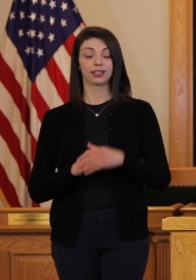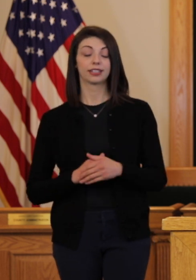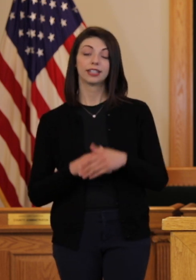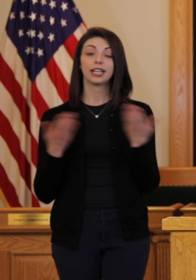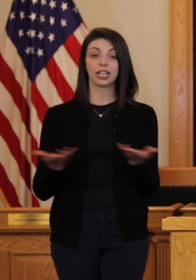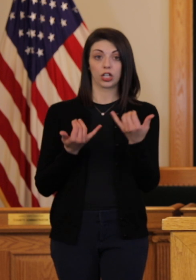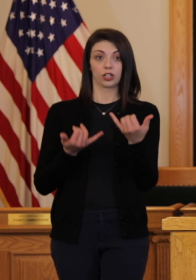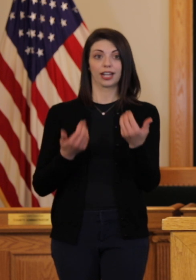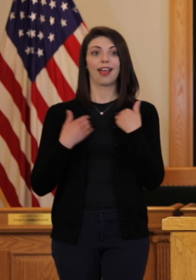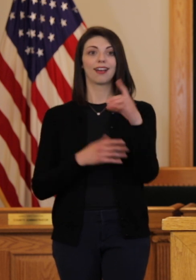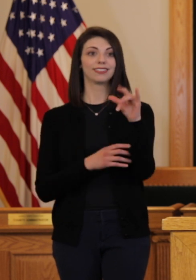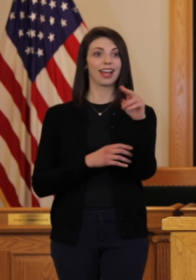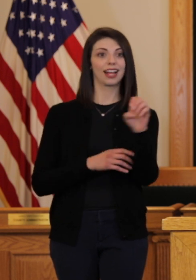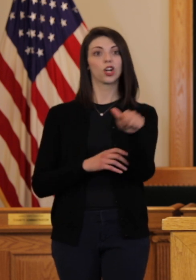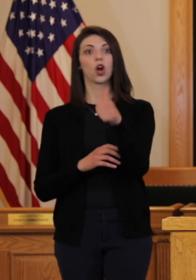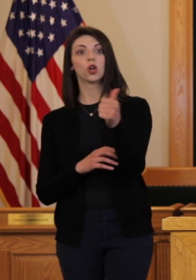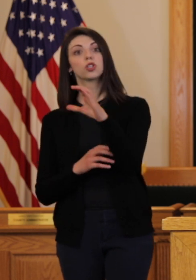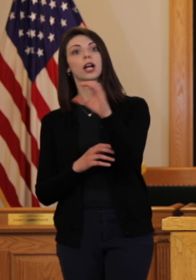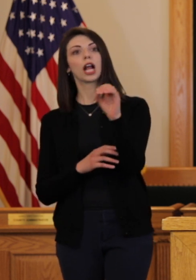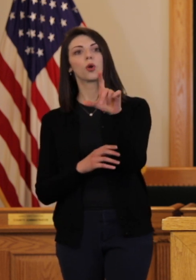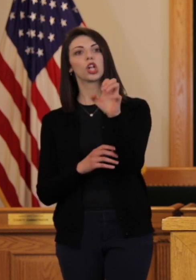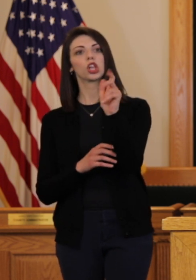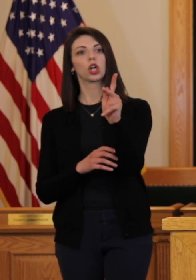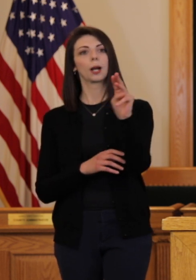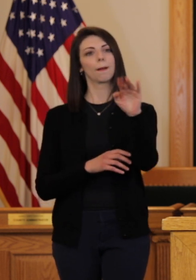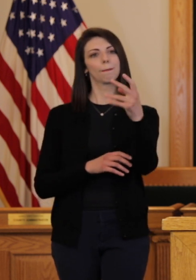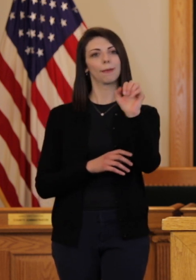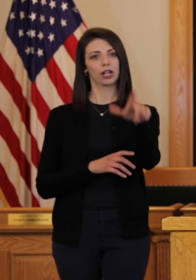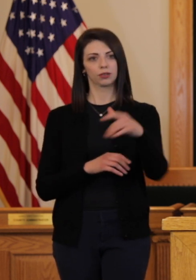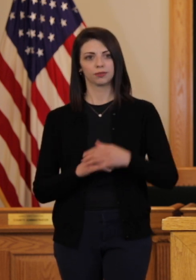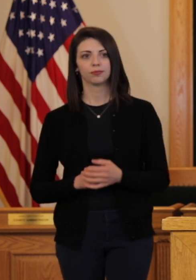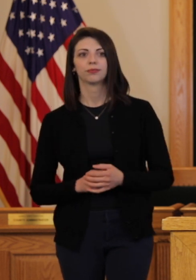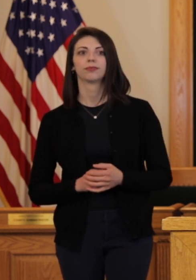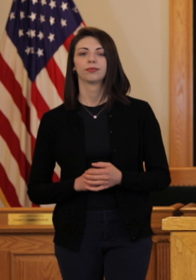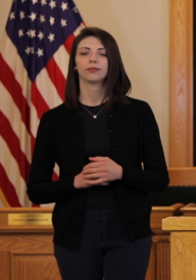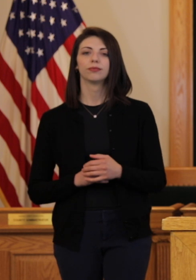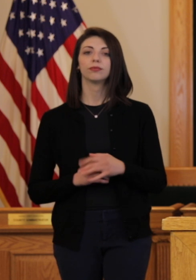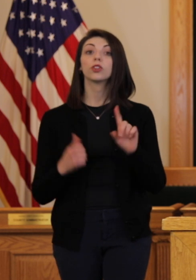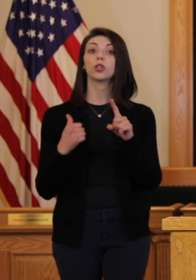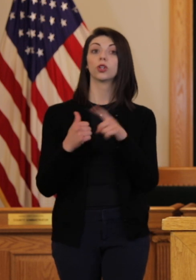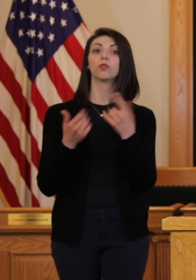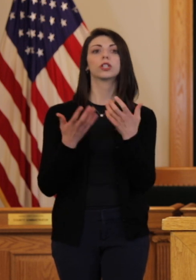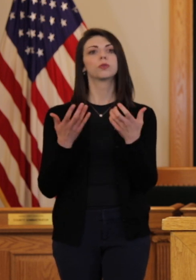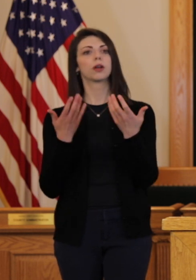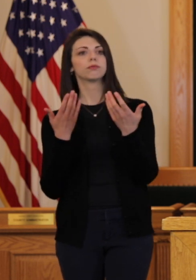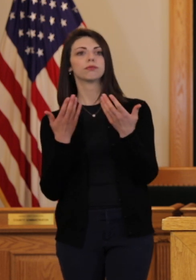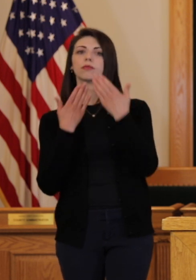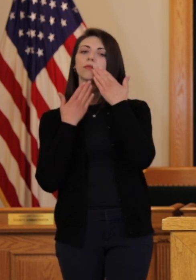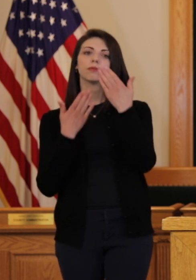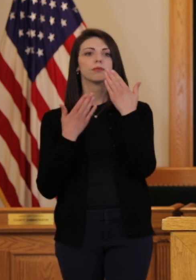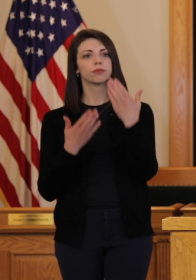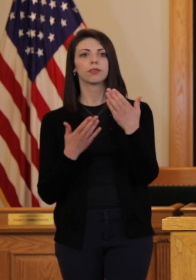and Diane Oldenburg, Senior Public Health Educator for the Oswego County Health Department. I want to first give a shout out to members of the